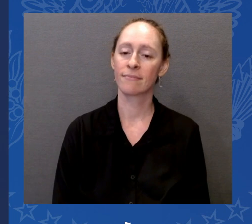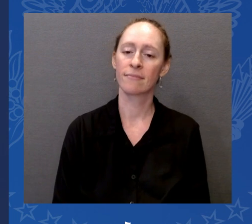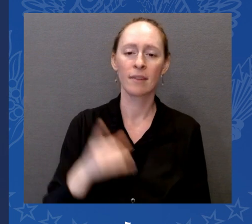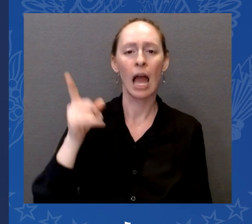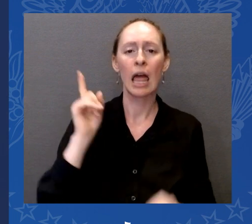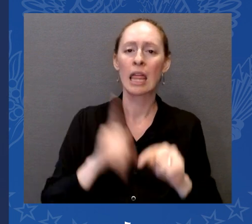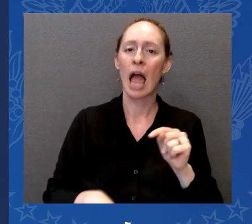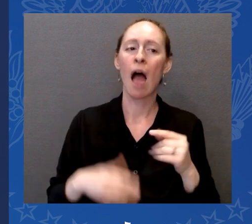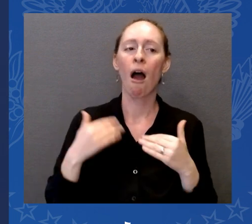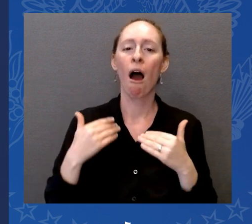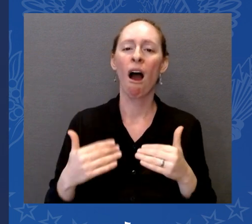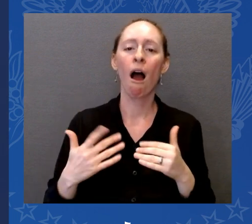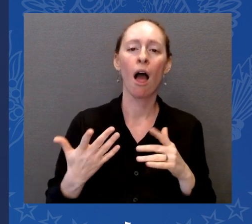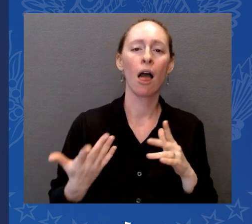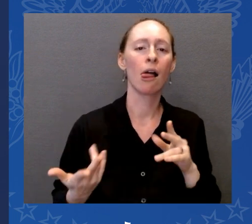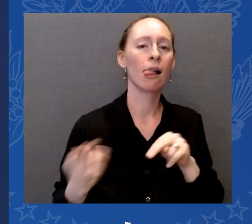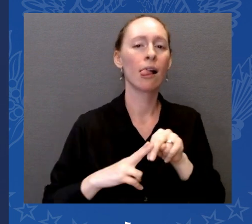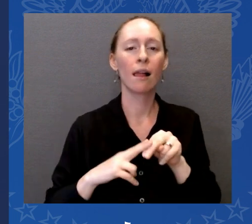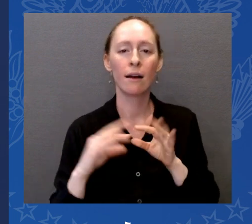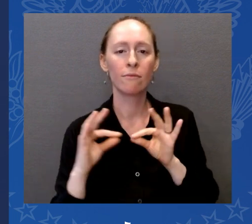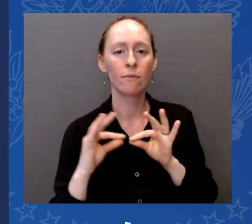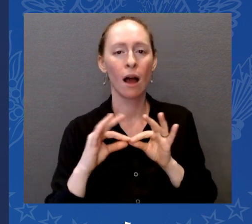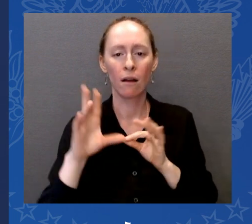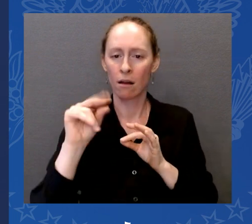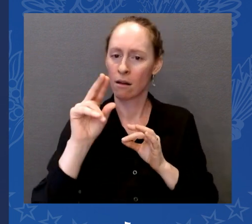drug. And by the way,